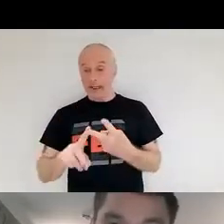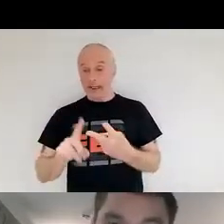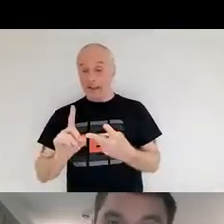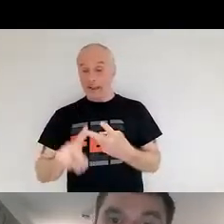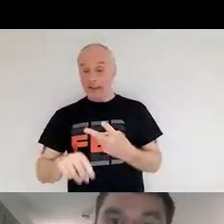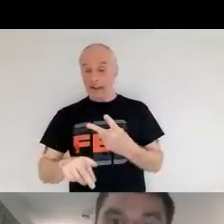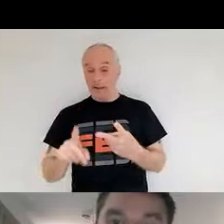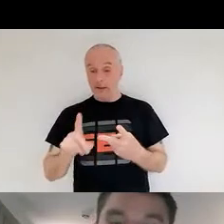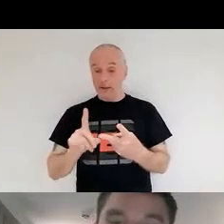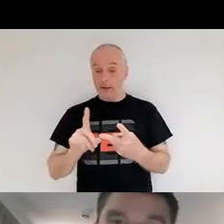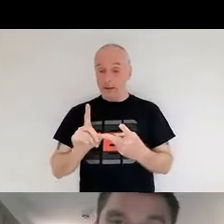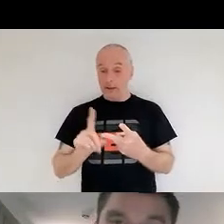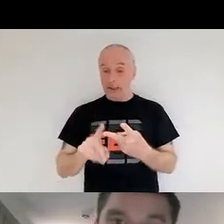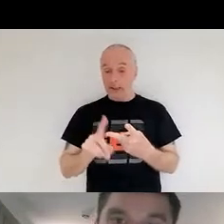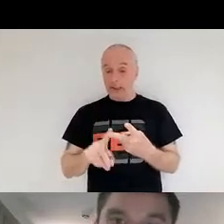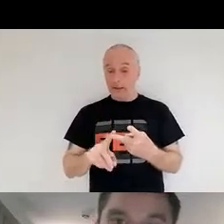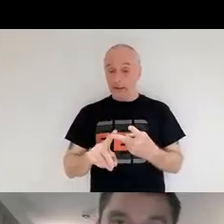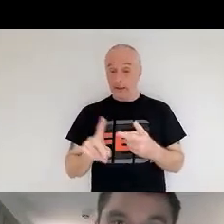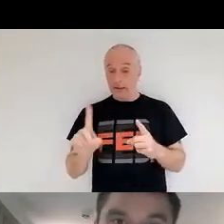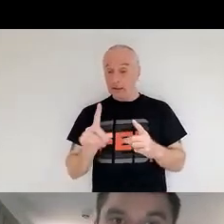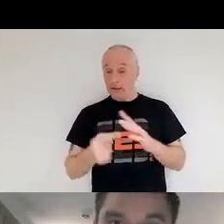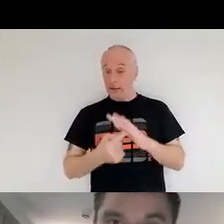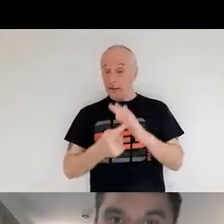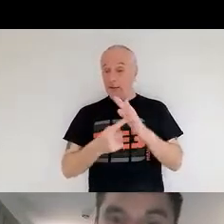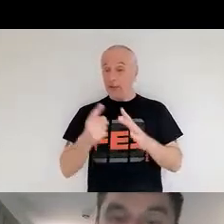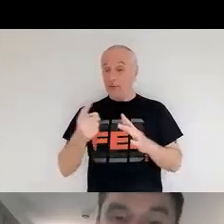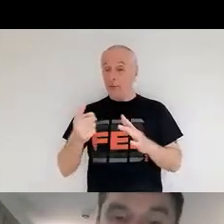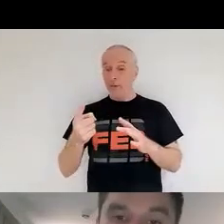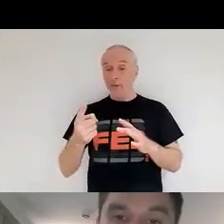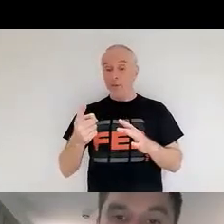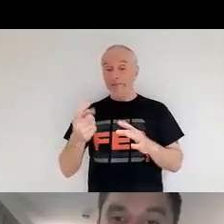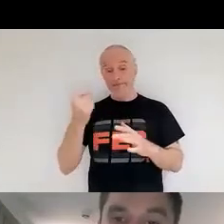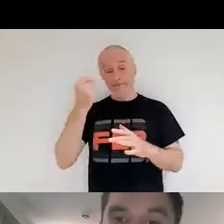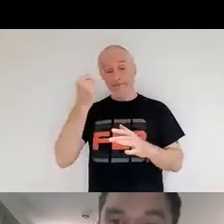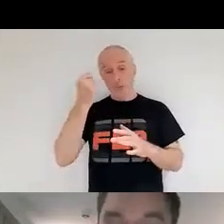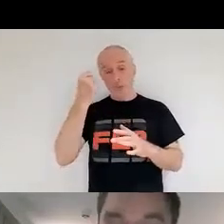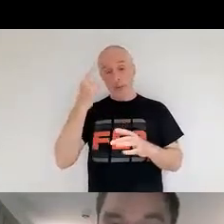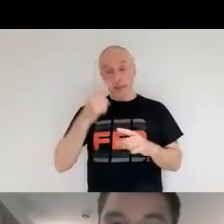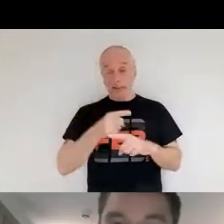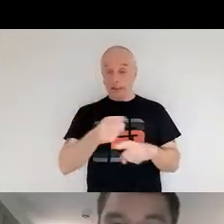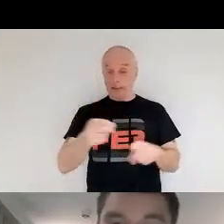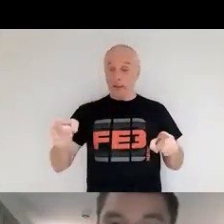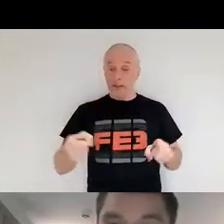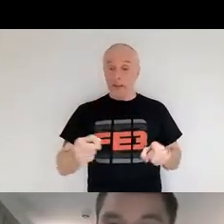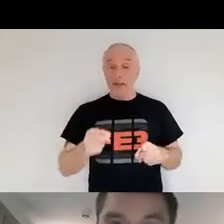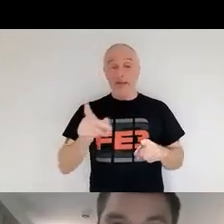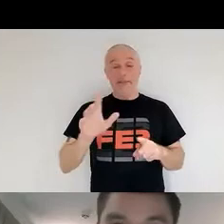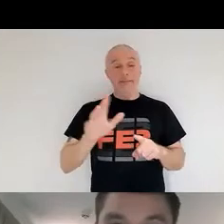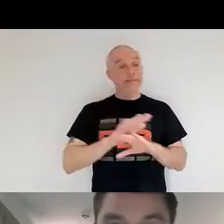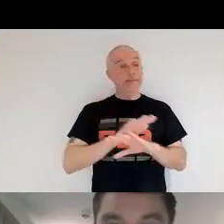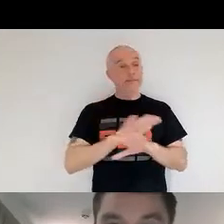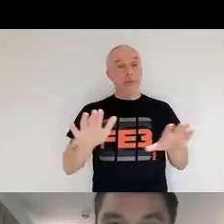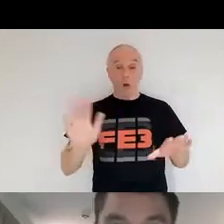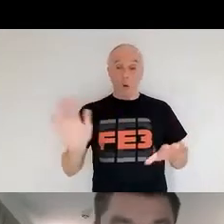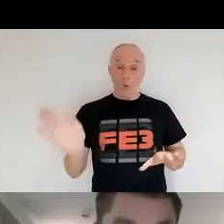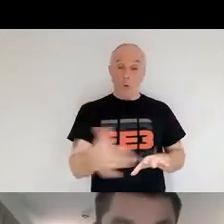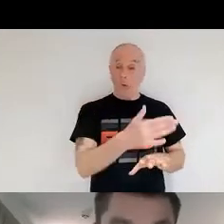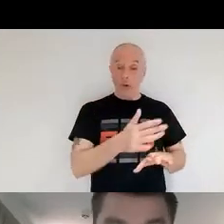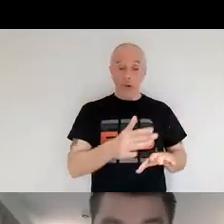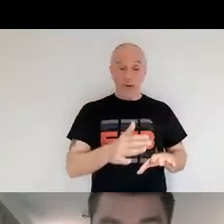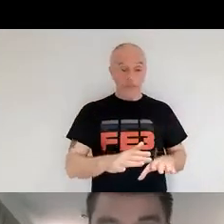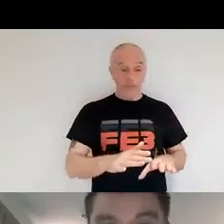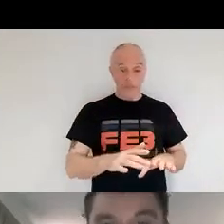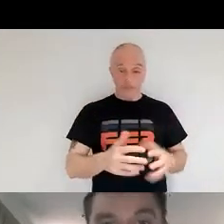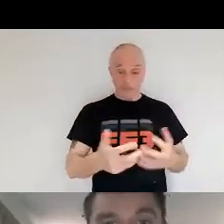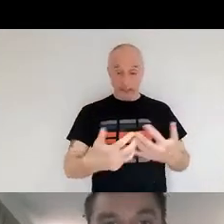is the baseline integrity of the appliance. So not all appliances are born equal, or at least